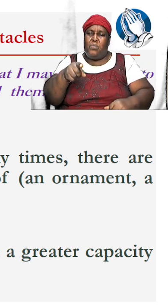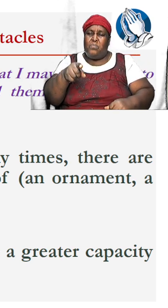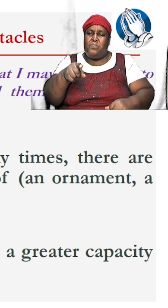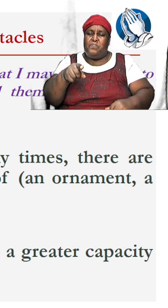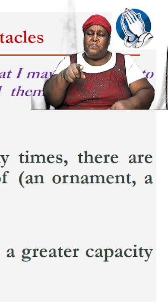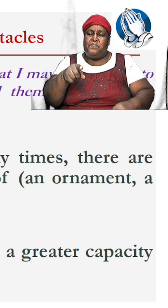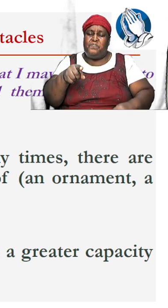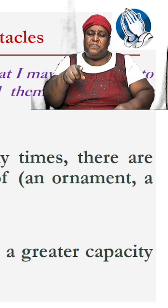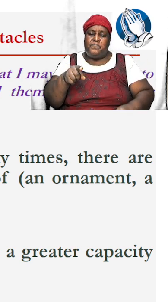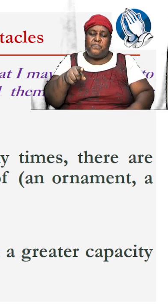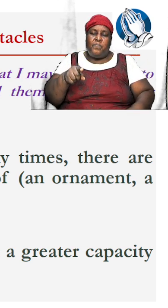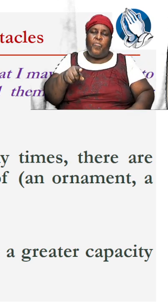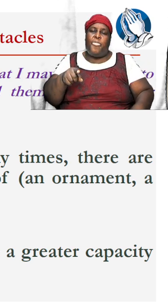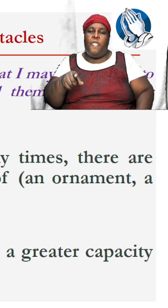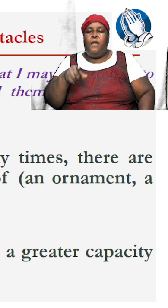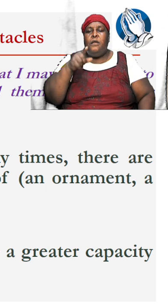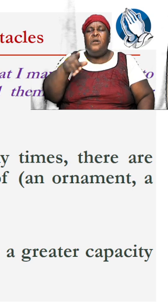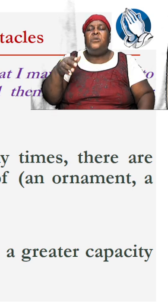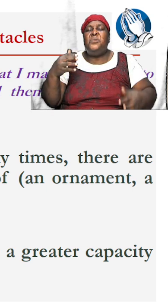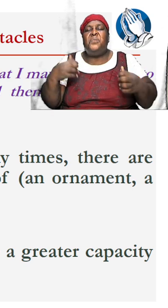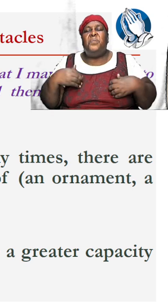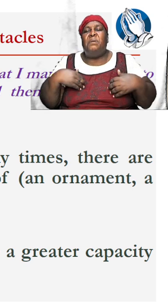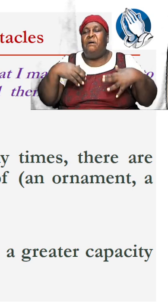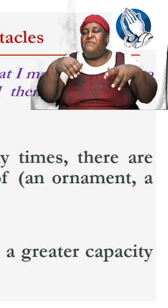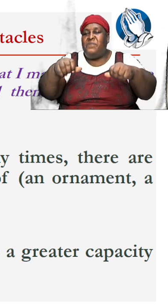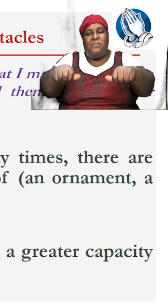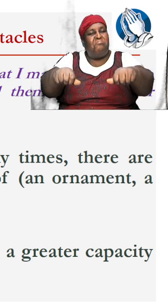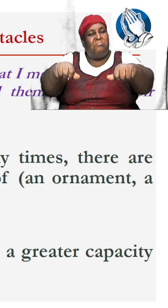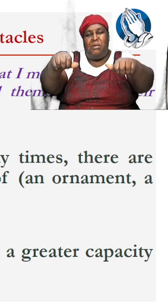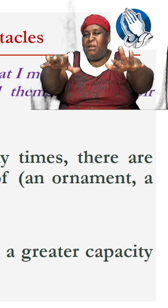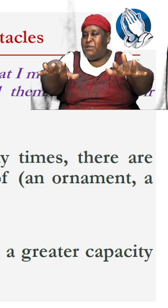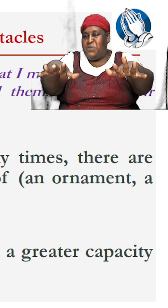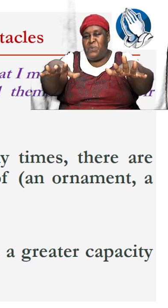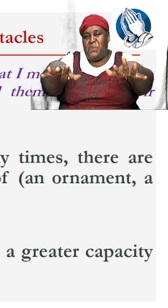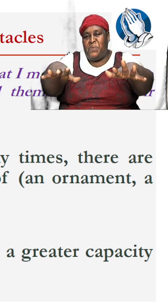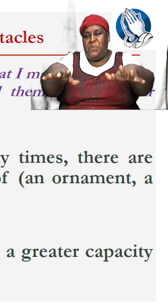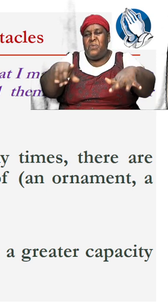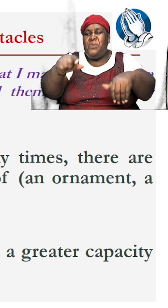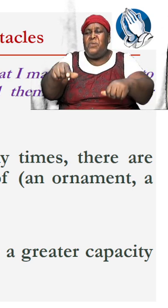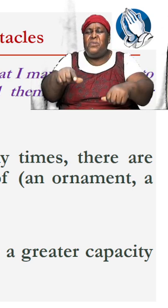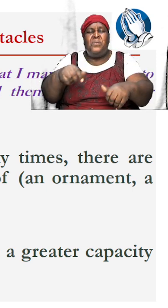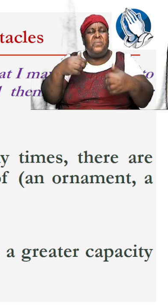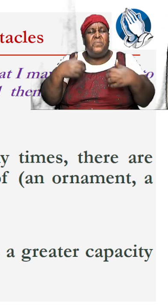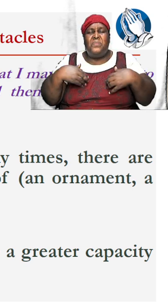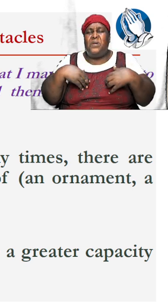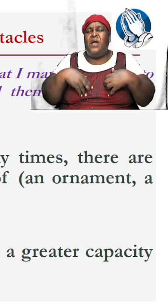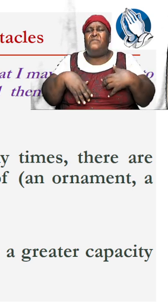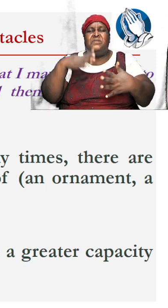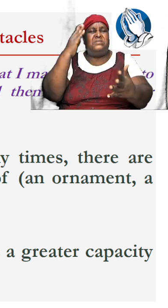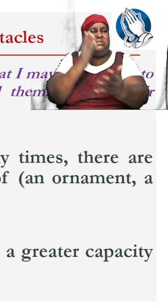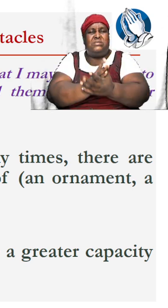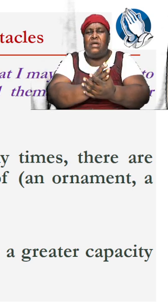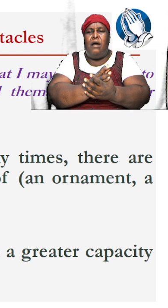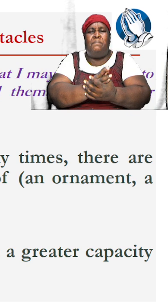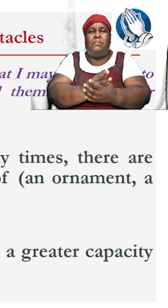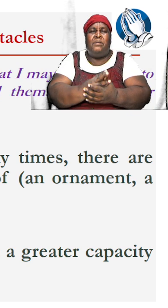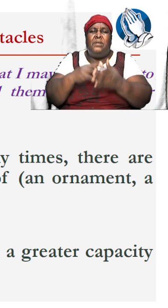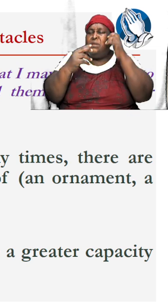praise God, you have to let it go. You have to strip yourself from